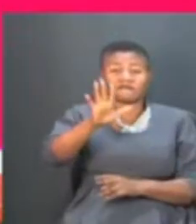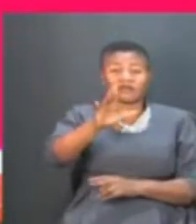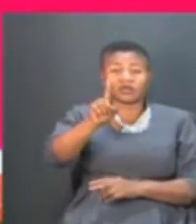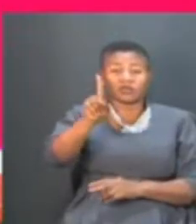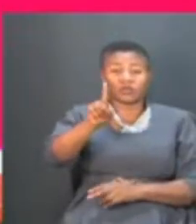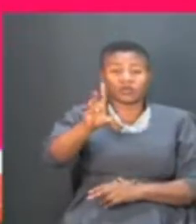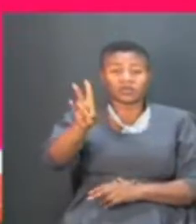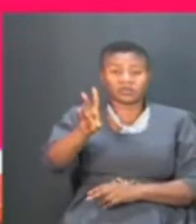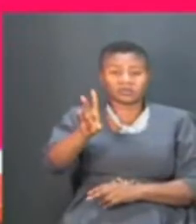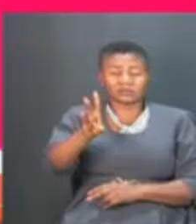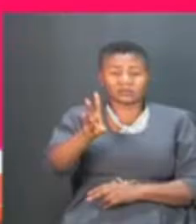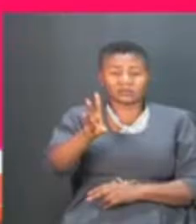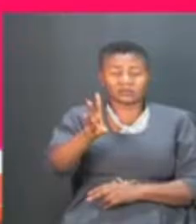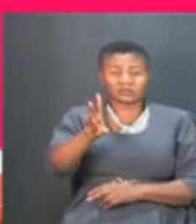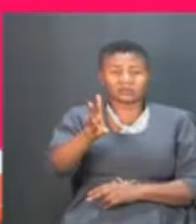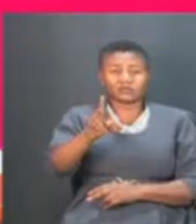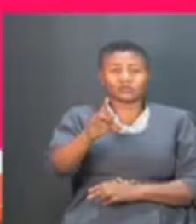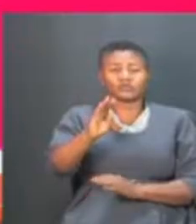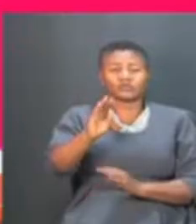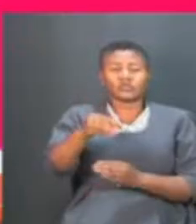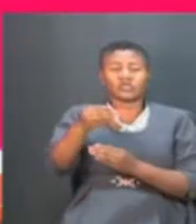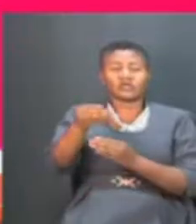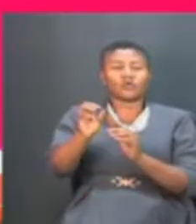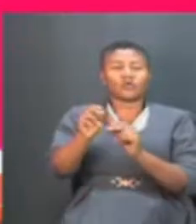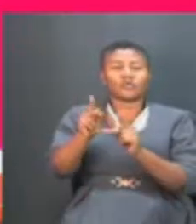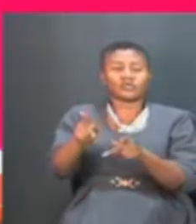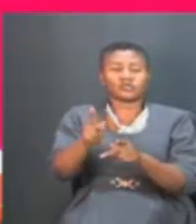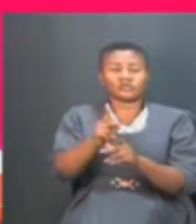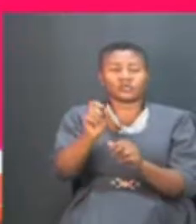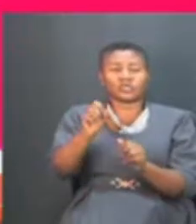will therefore give the floor to her to ask that question.